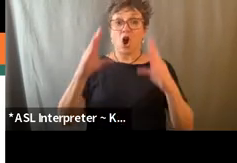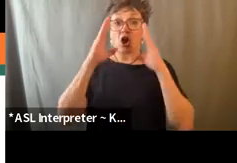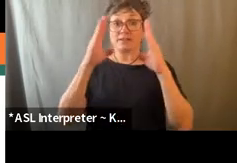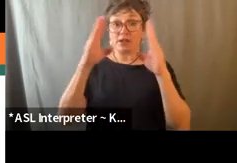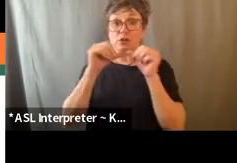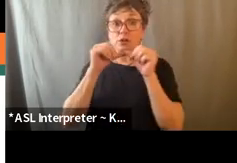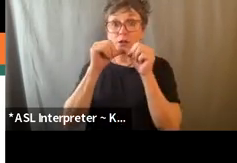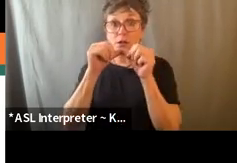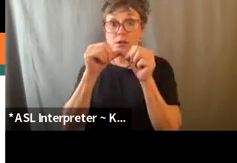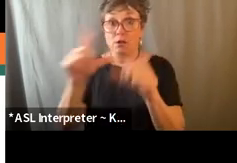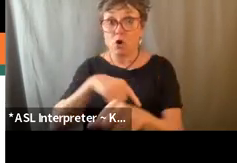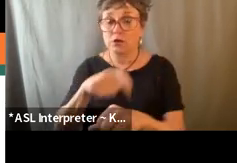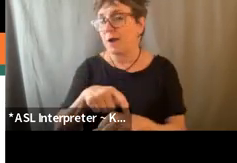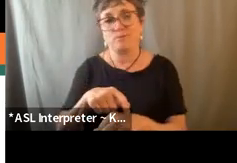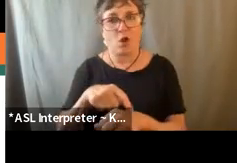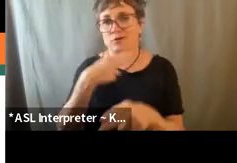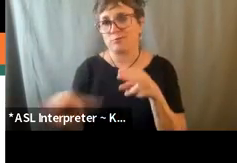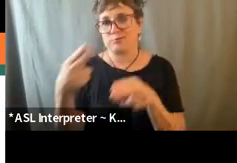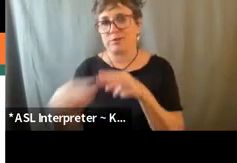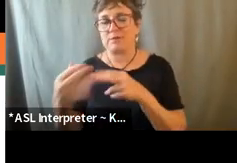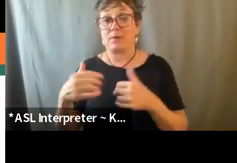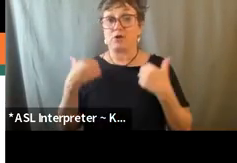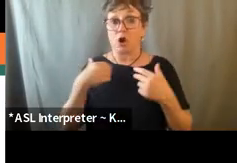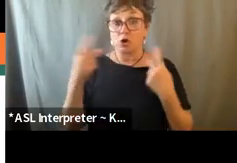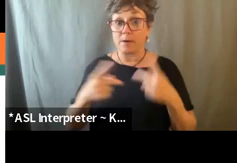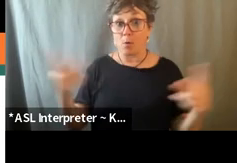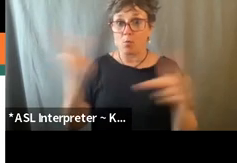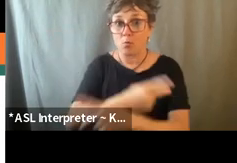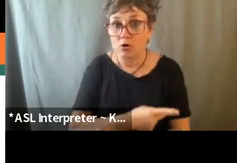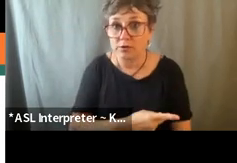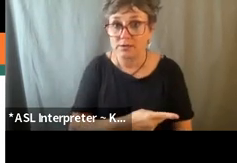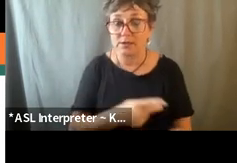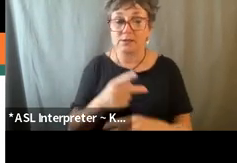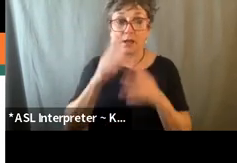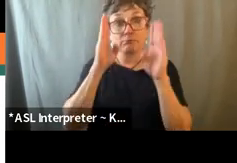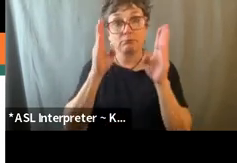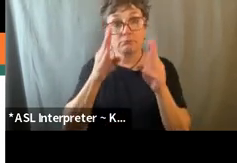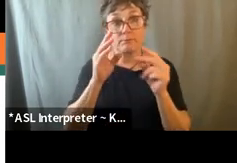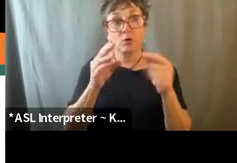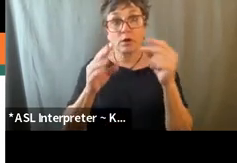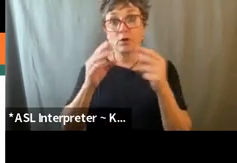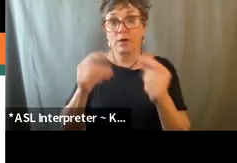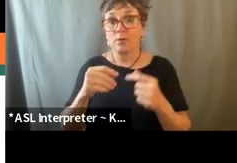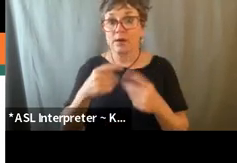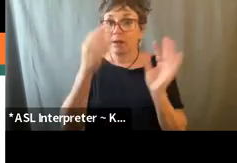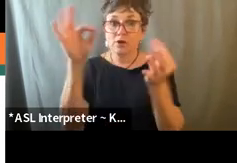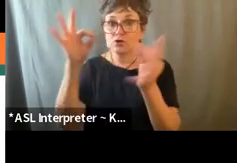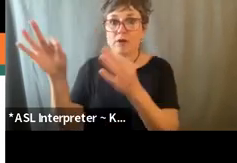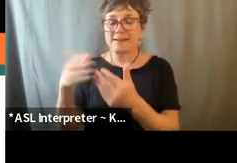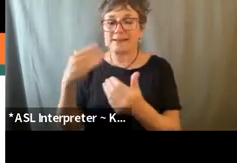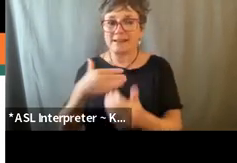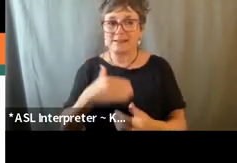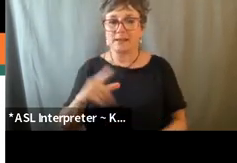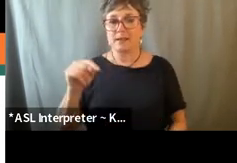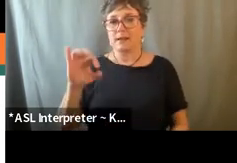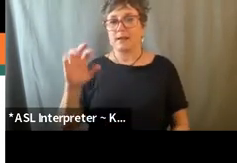comes to even younger people, it's even shorter. And so, we're seeing a lot of things like with, TikTok has definitely taken over